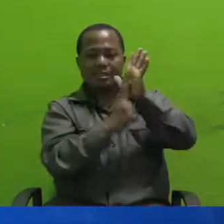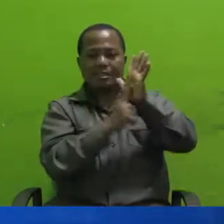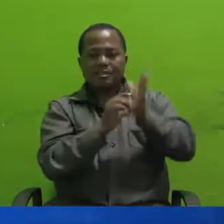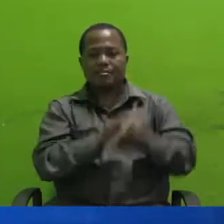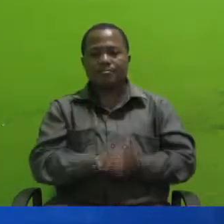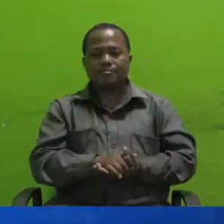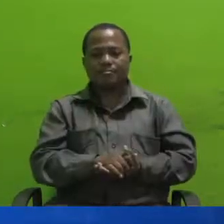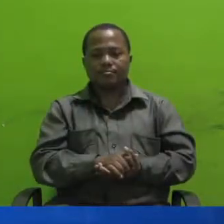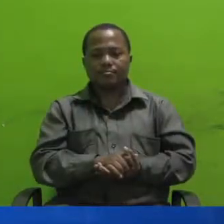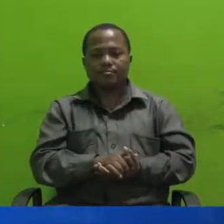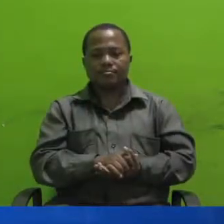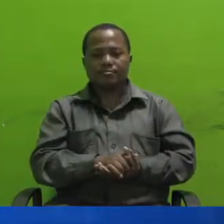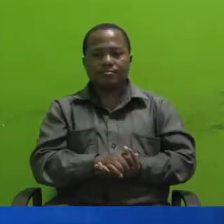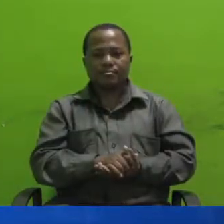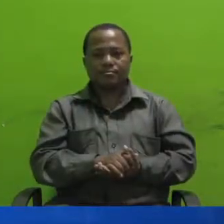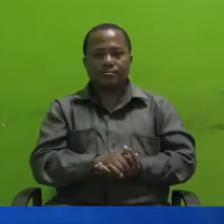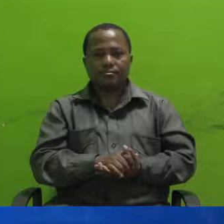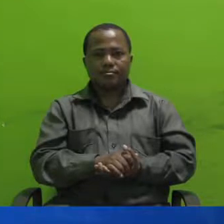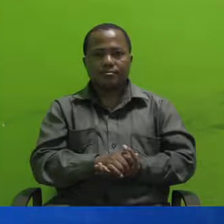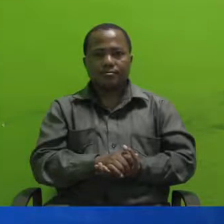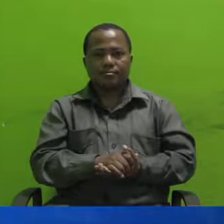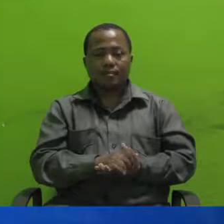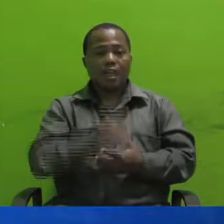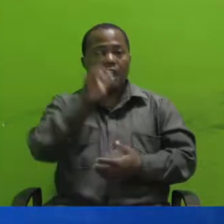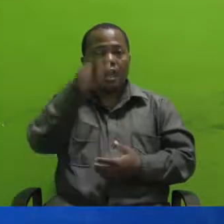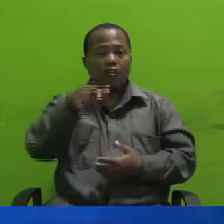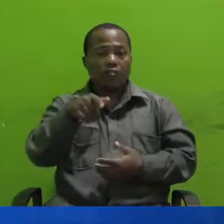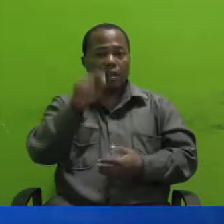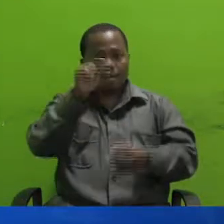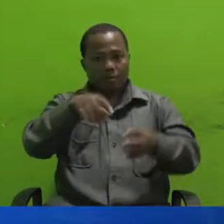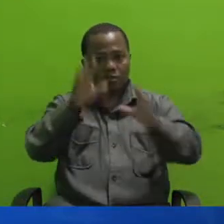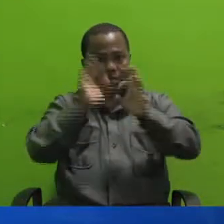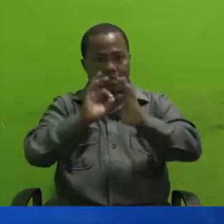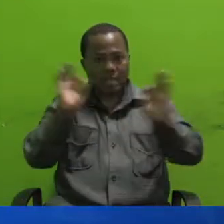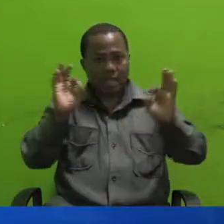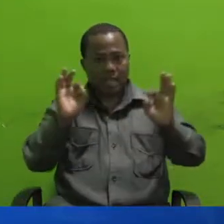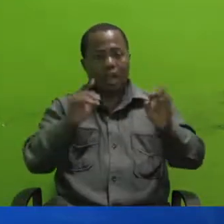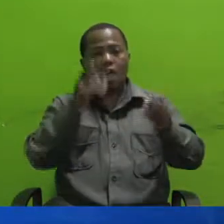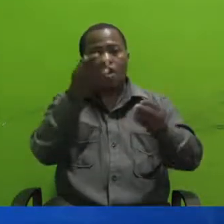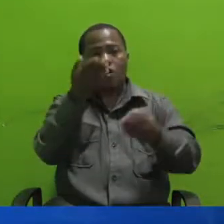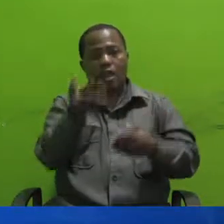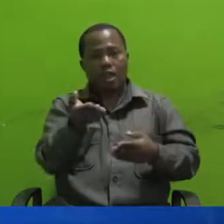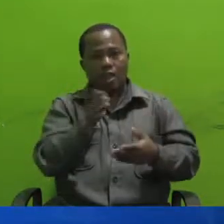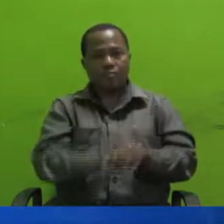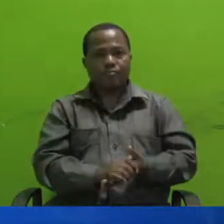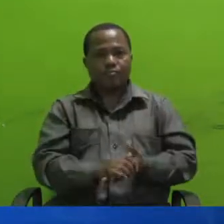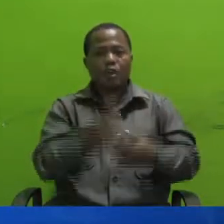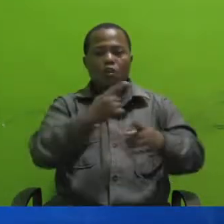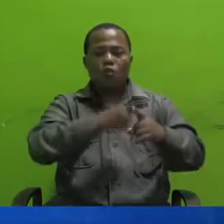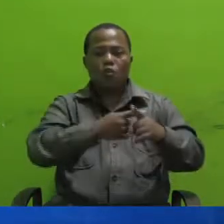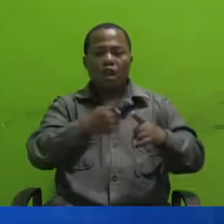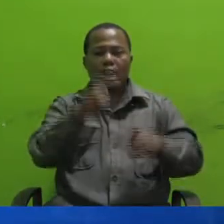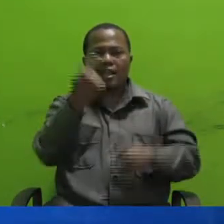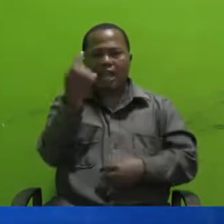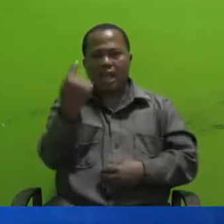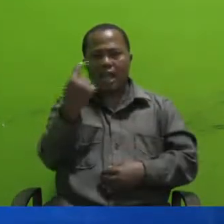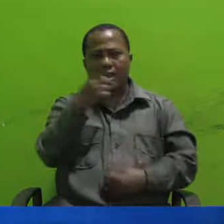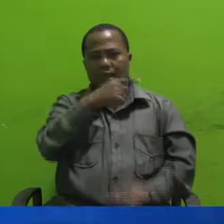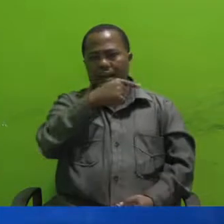36 over 100. And if you put it clear, you can have